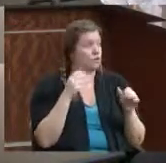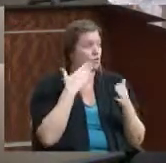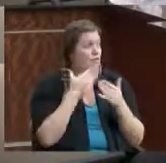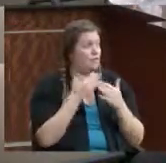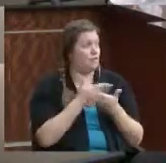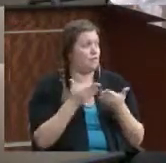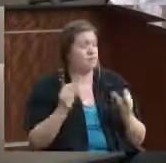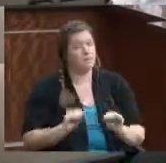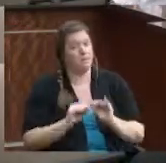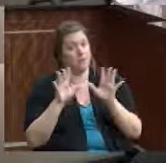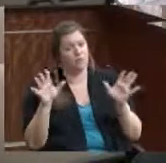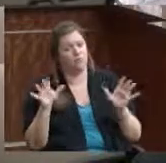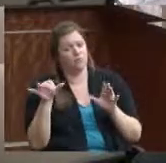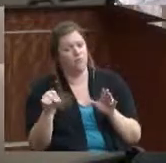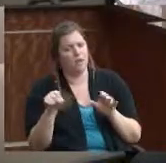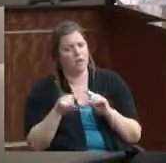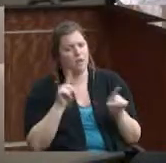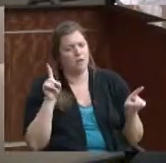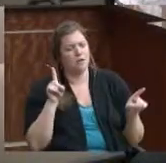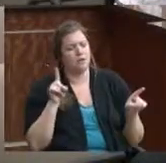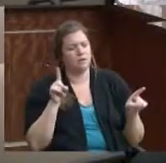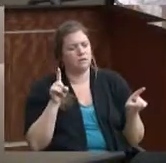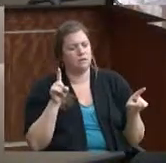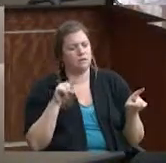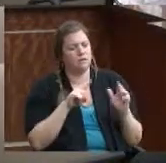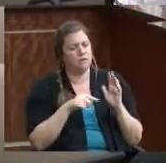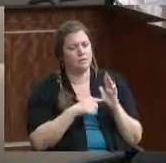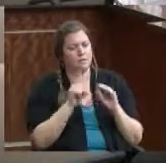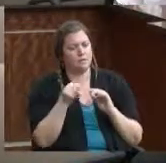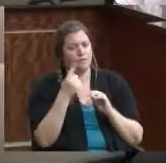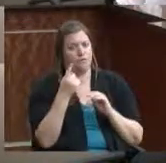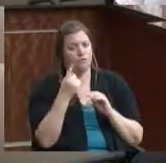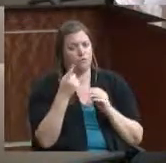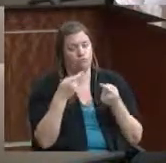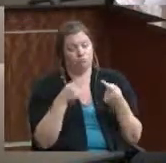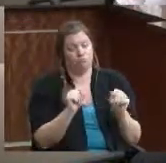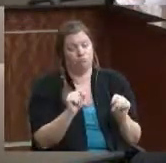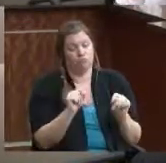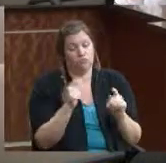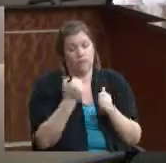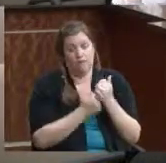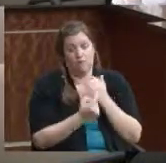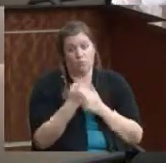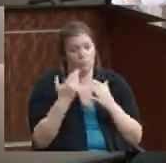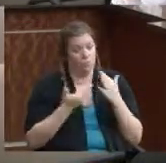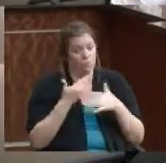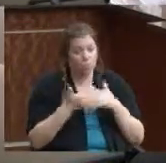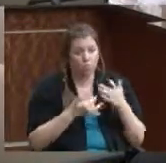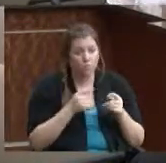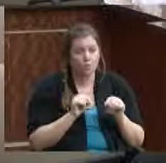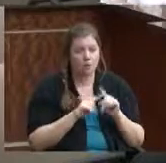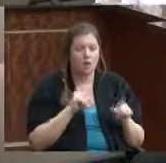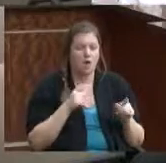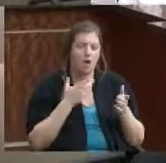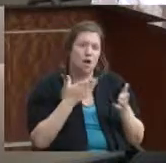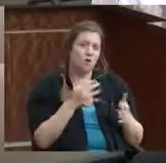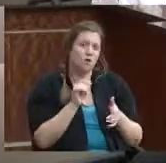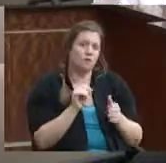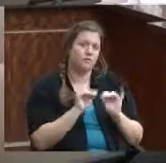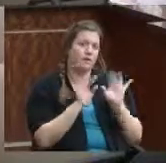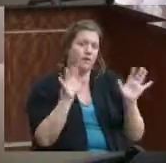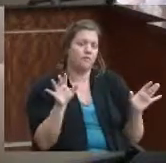been made clear? Sure, absolutely. This was the first attempt for any of us going through this. So I just offer that just for a